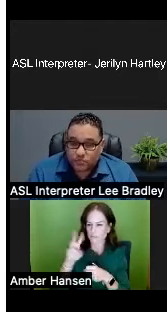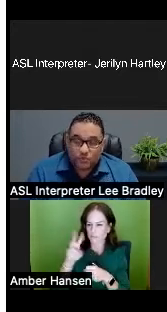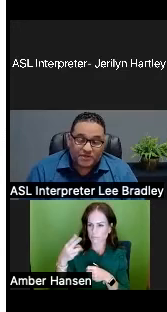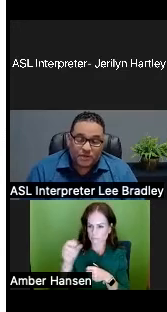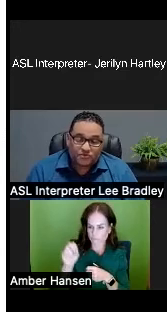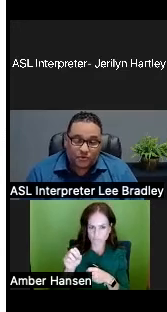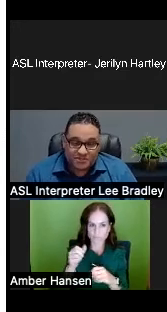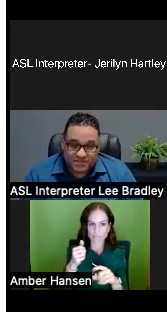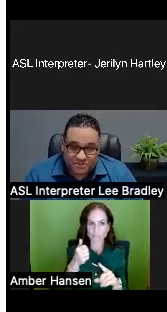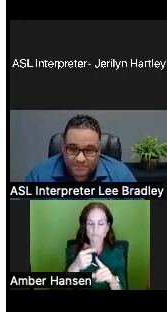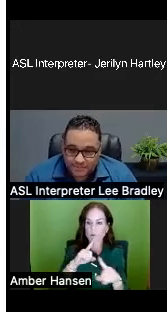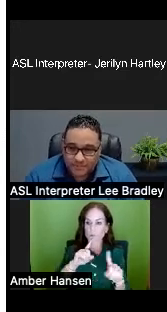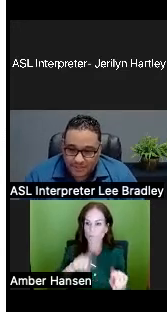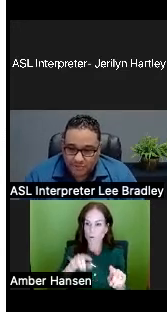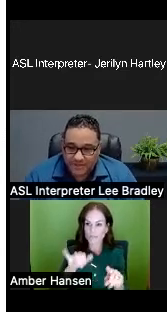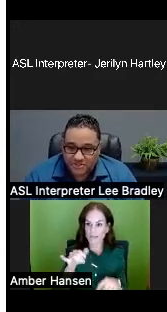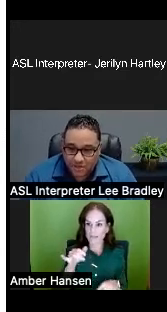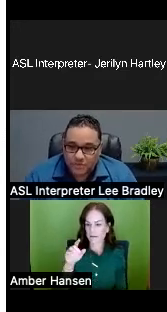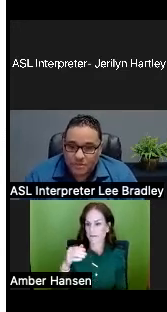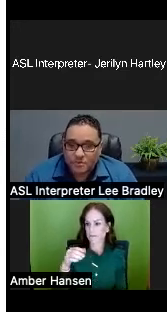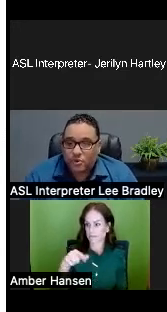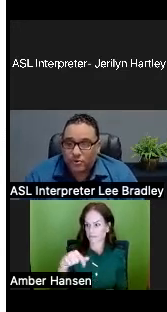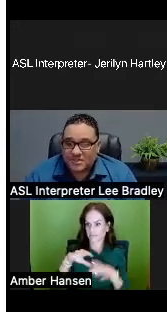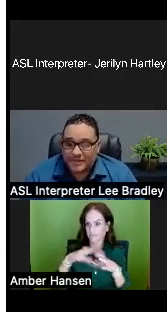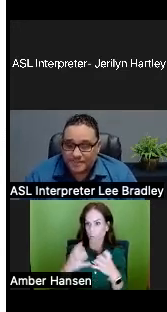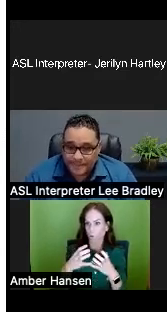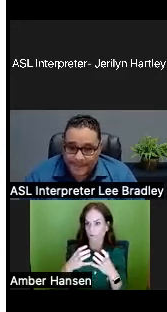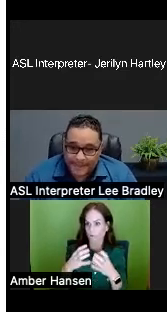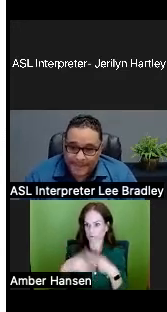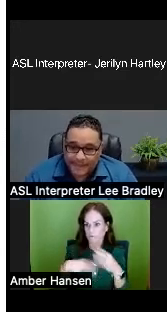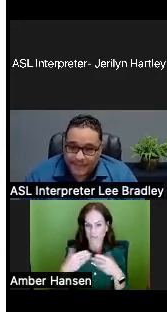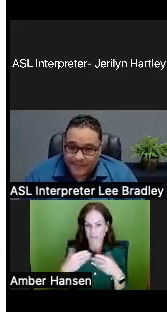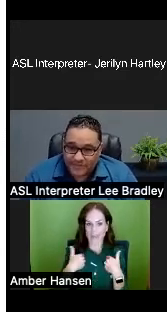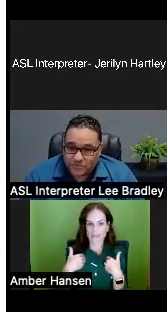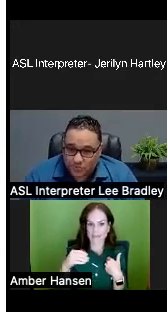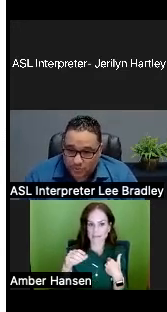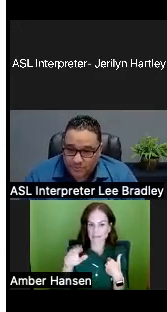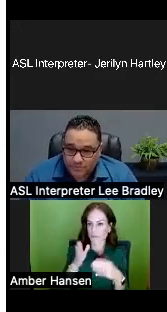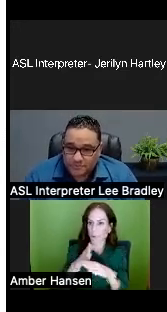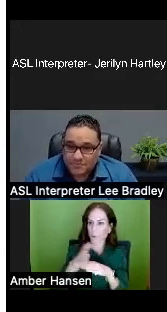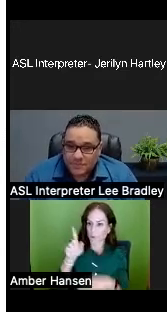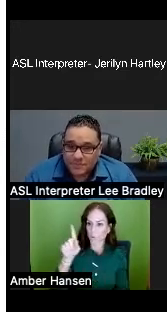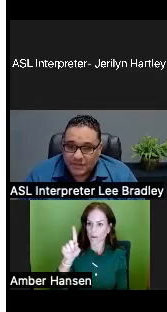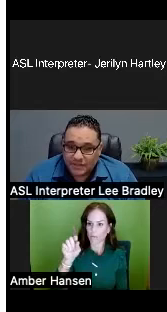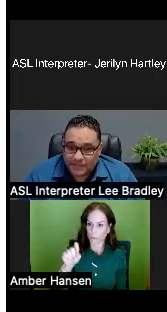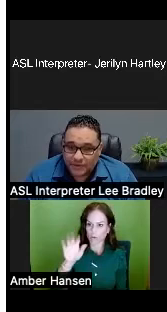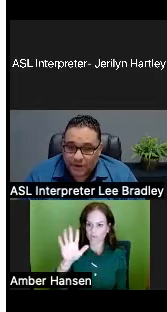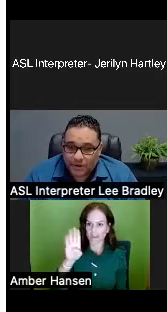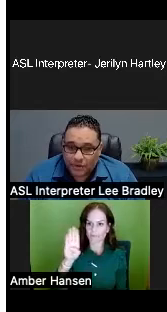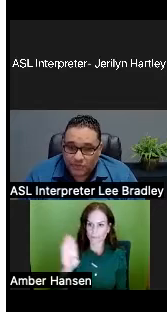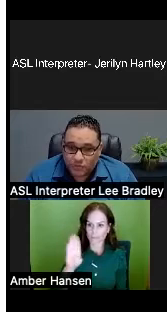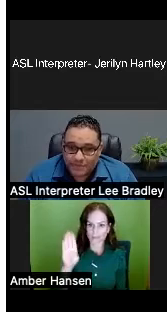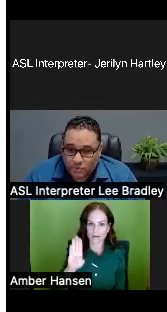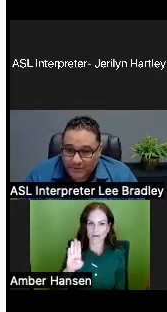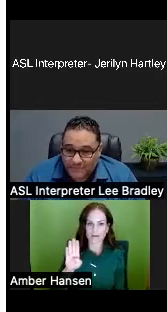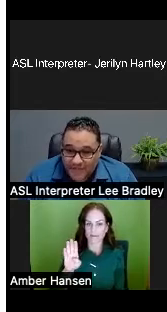First, the World Health Organization, WHO, reports that in this world, there are